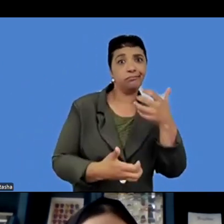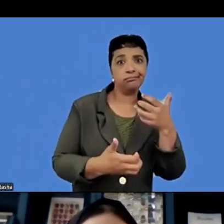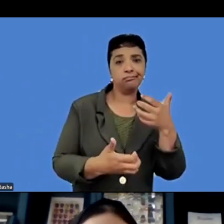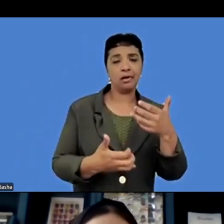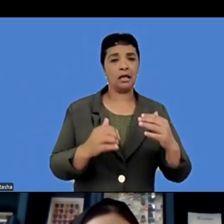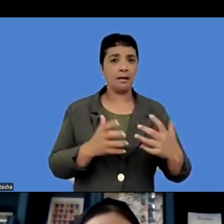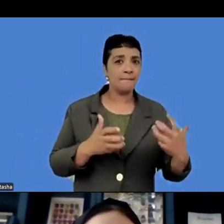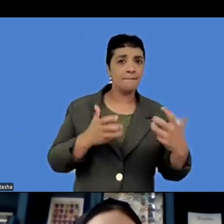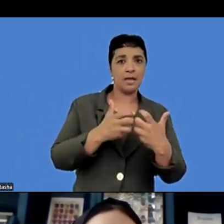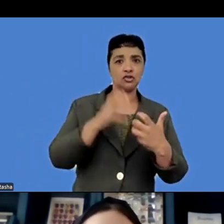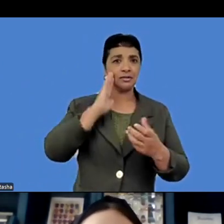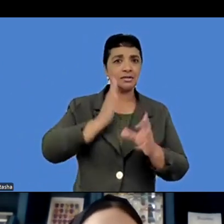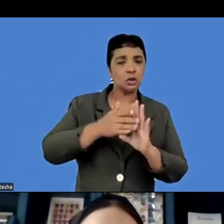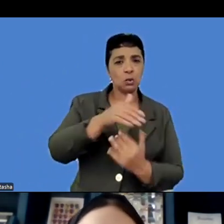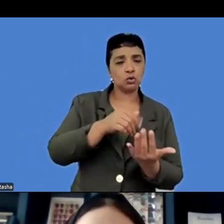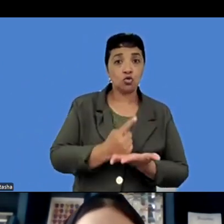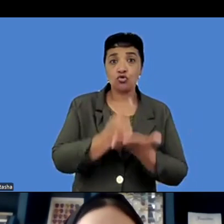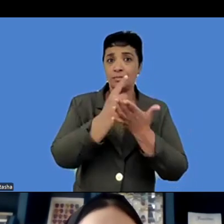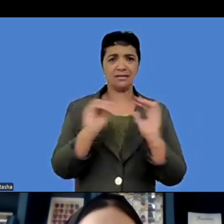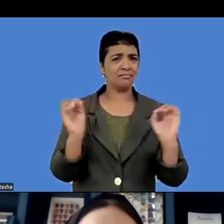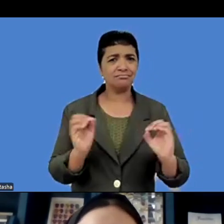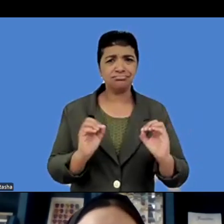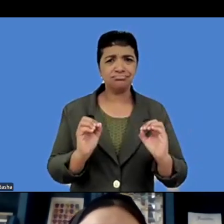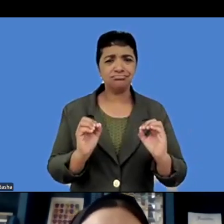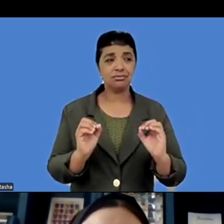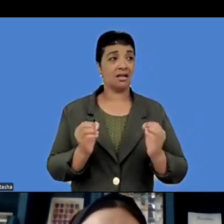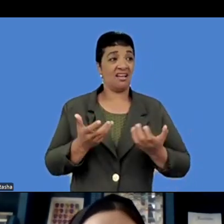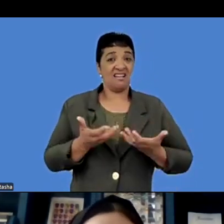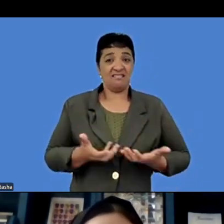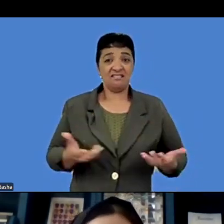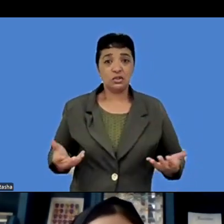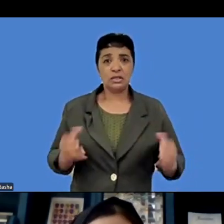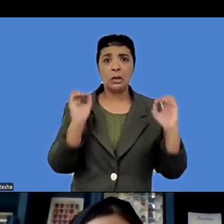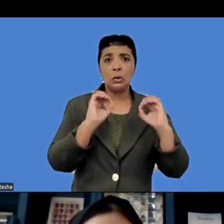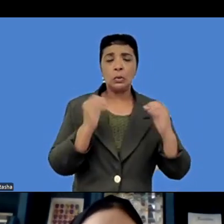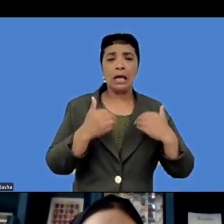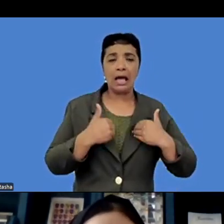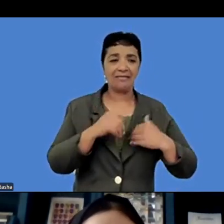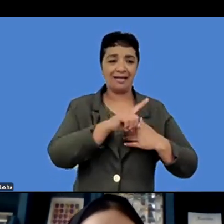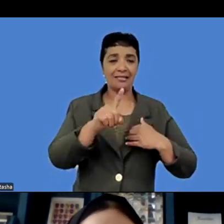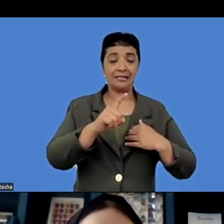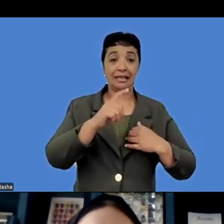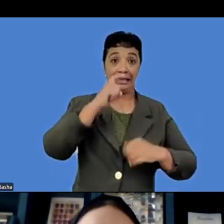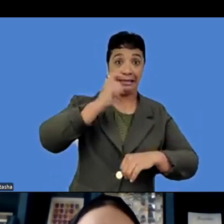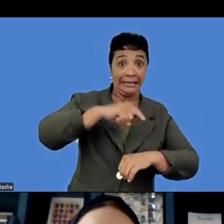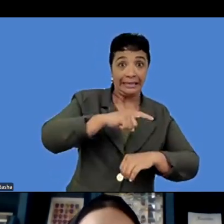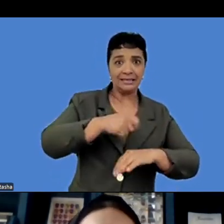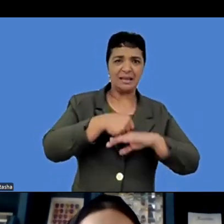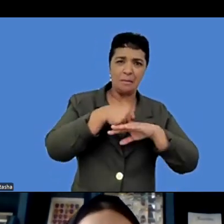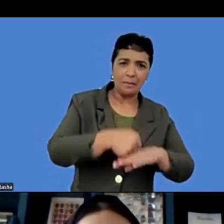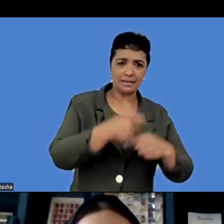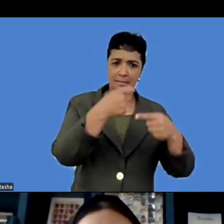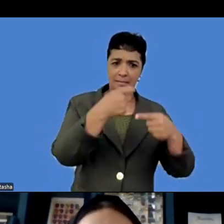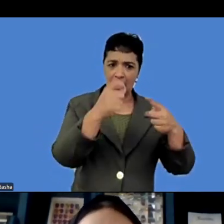for rehabilitation. It didn't have the facilities to ensure that the basic needs of these patients would be met. It